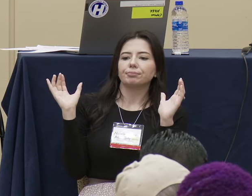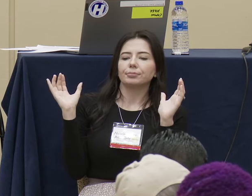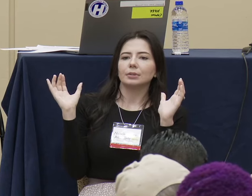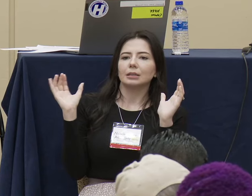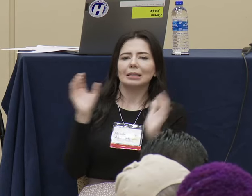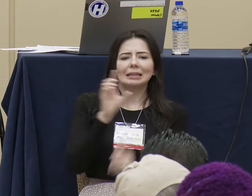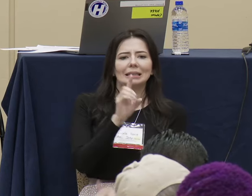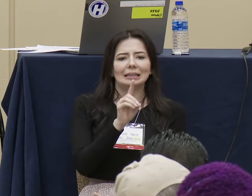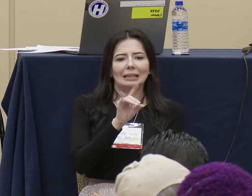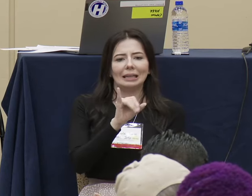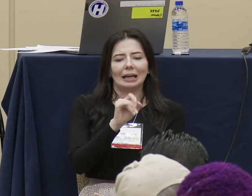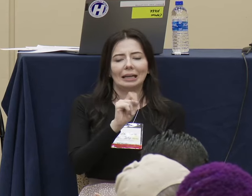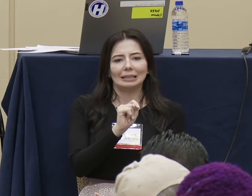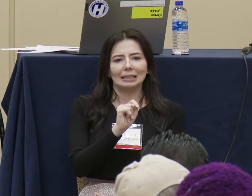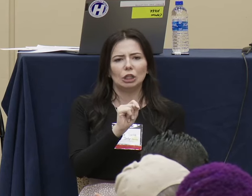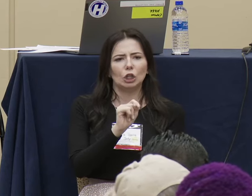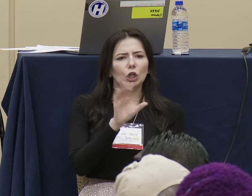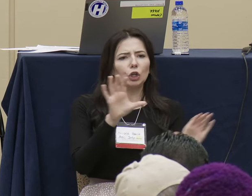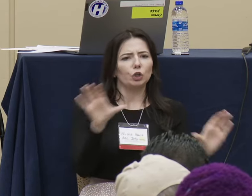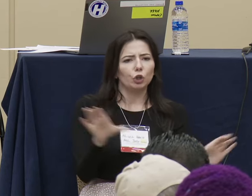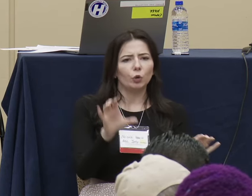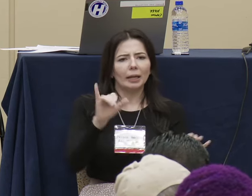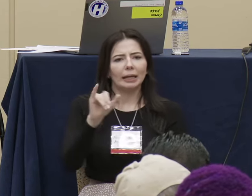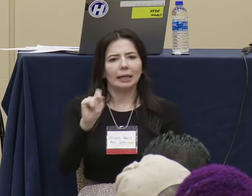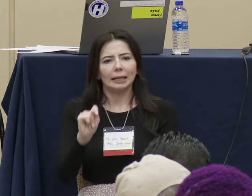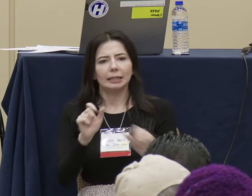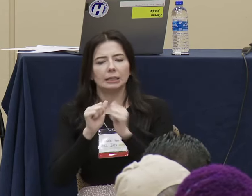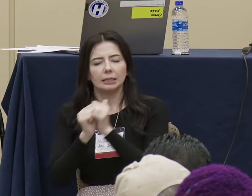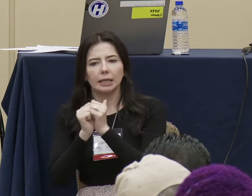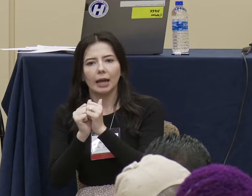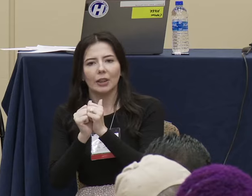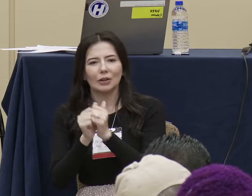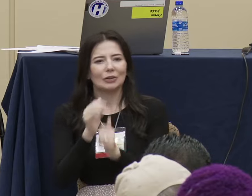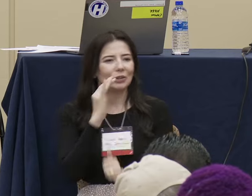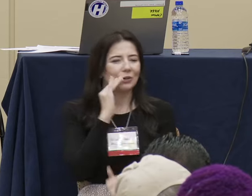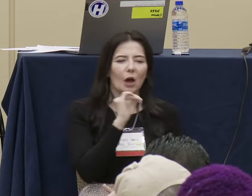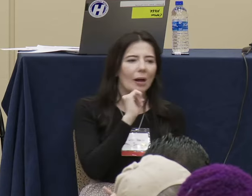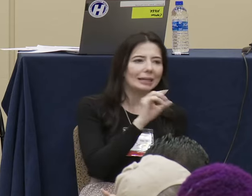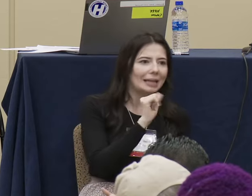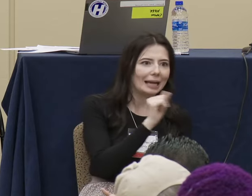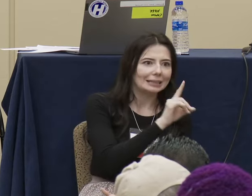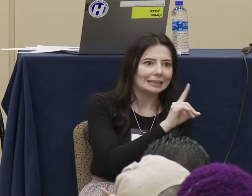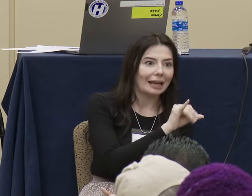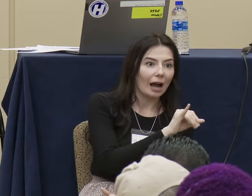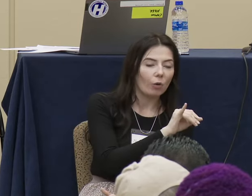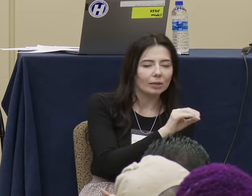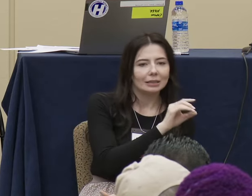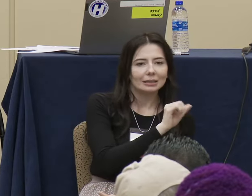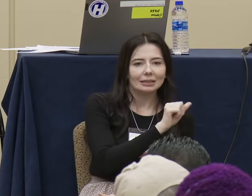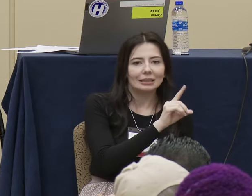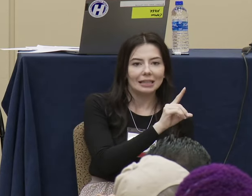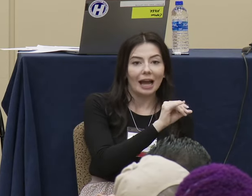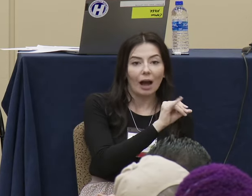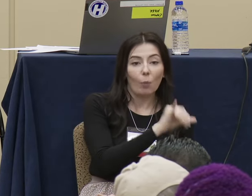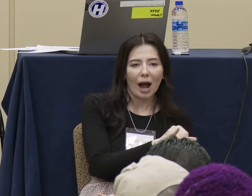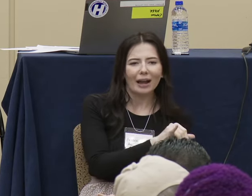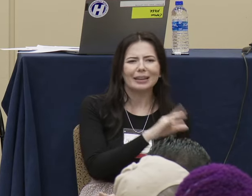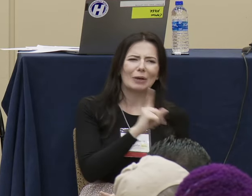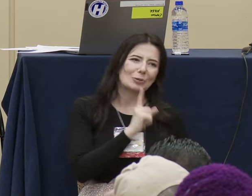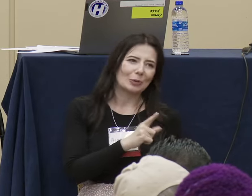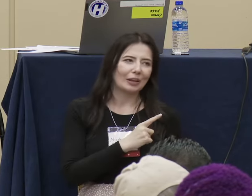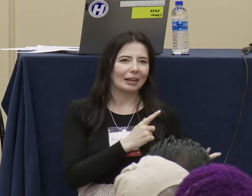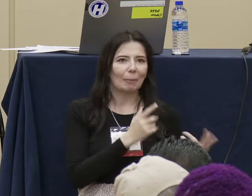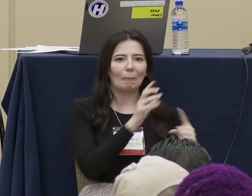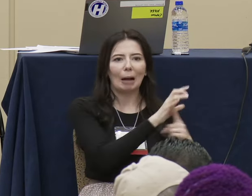DIT, doing it together instead of DIY. DIY, you know, was then a very prevalent kind of thing within, especially green